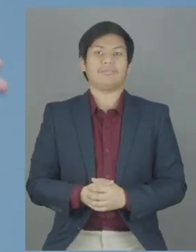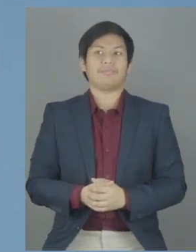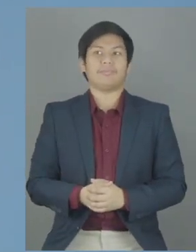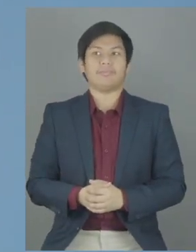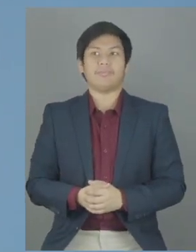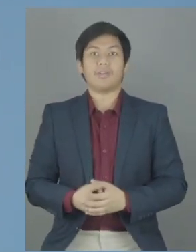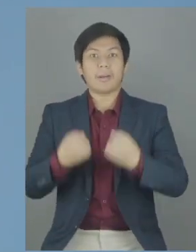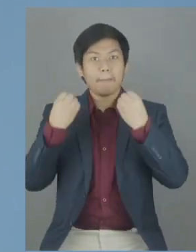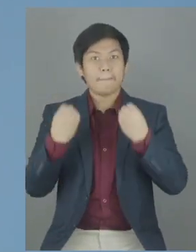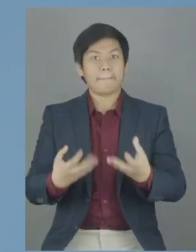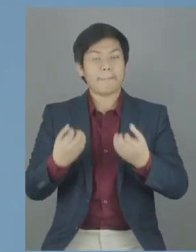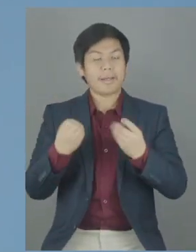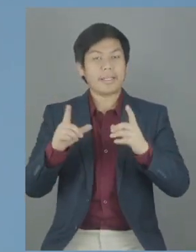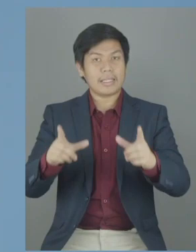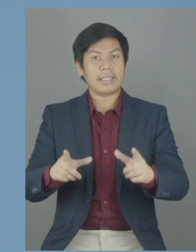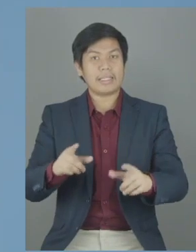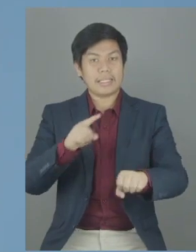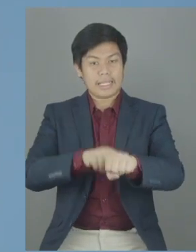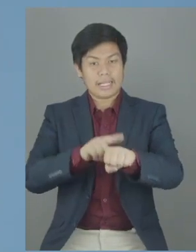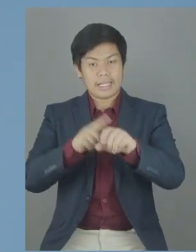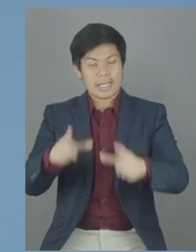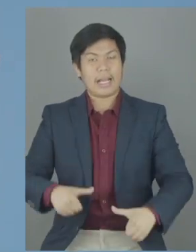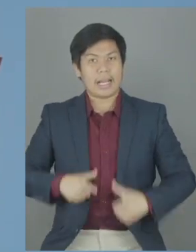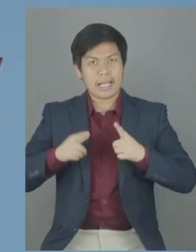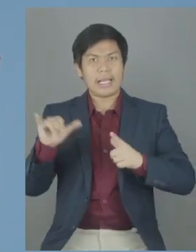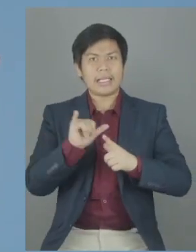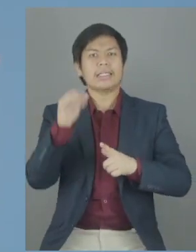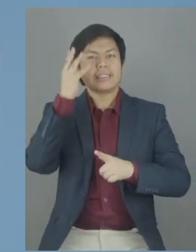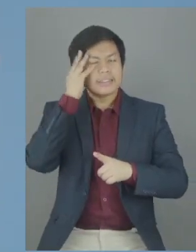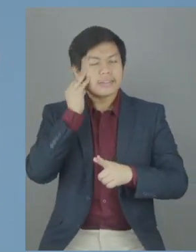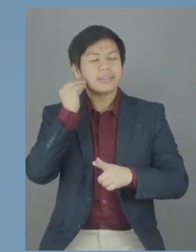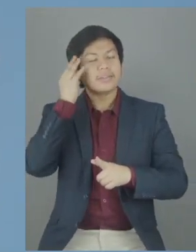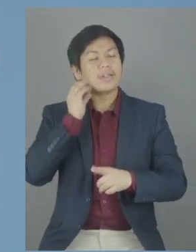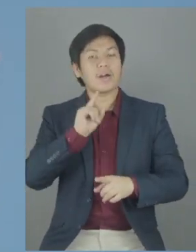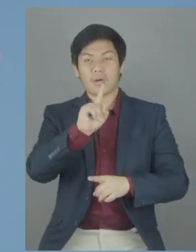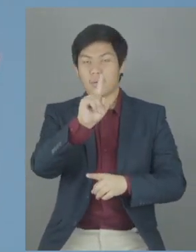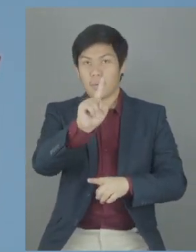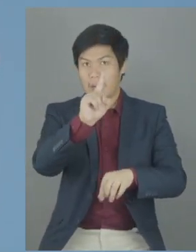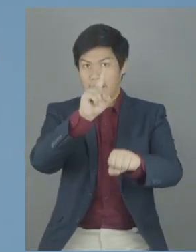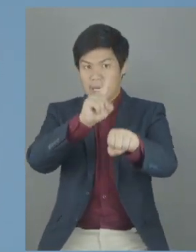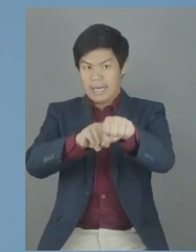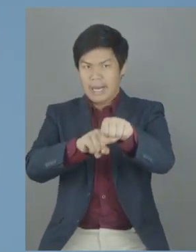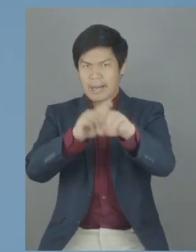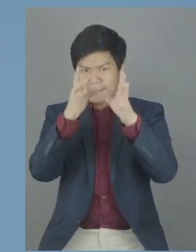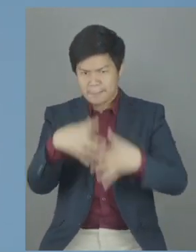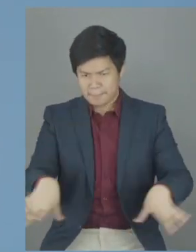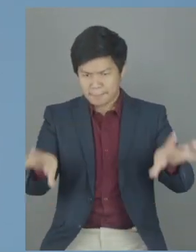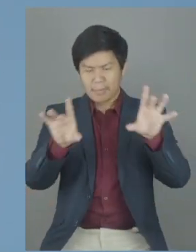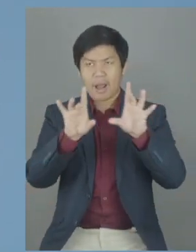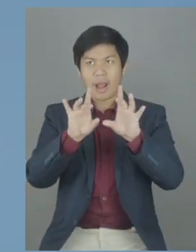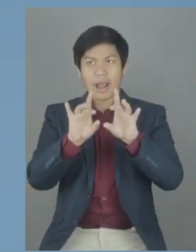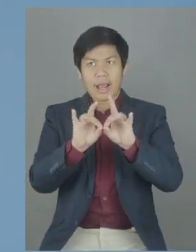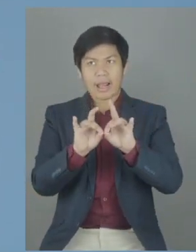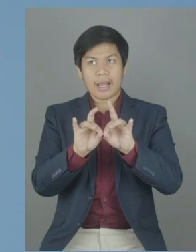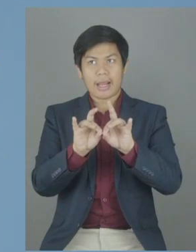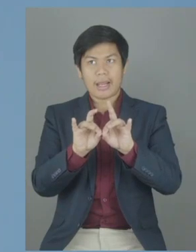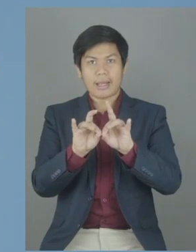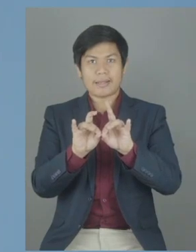And many times in my life, I experienced the same, but there is this one instance that is